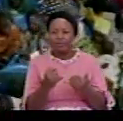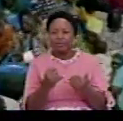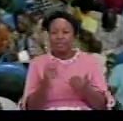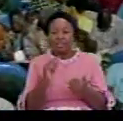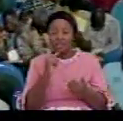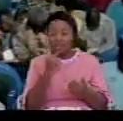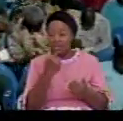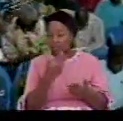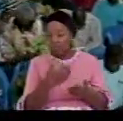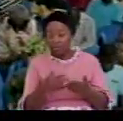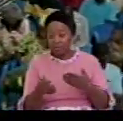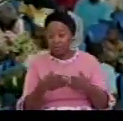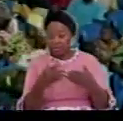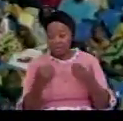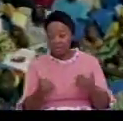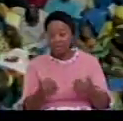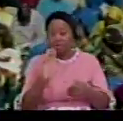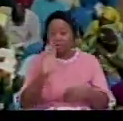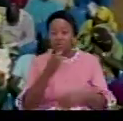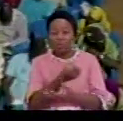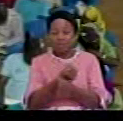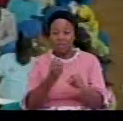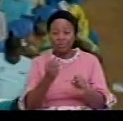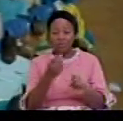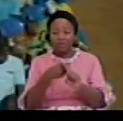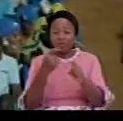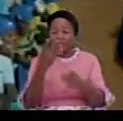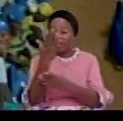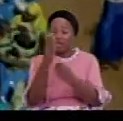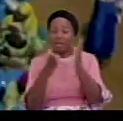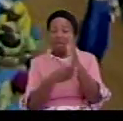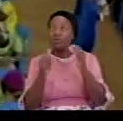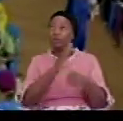from the hands of Christ is available for you now.